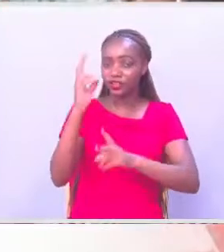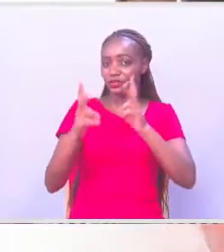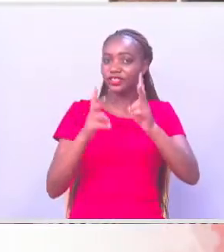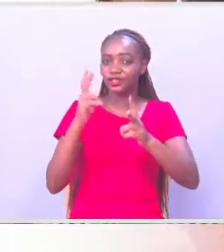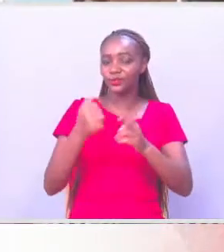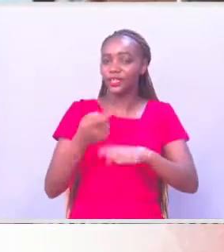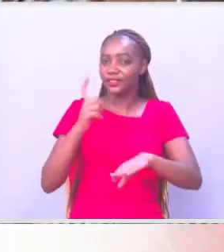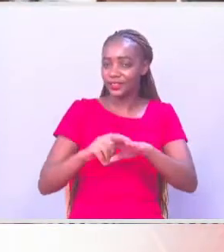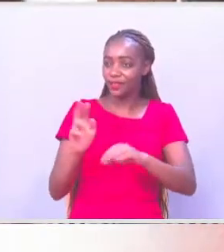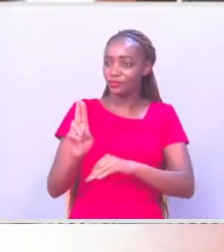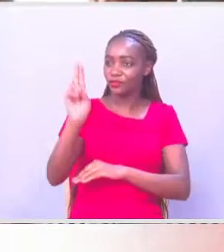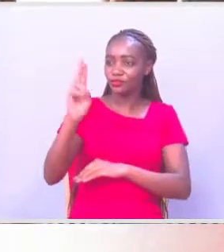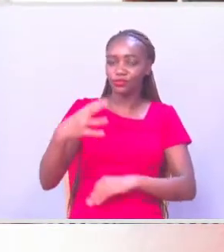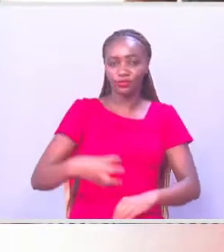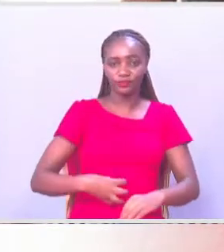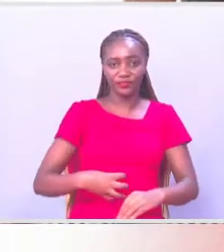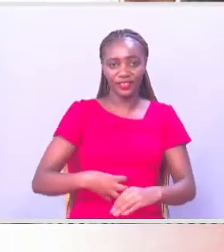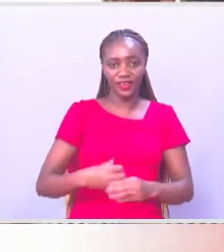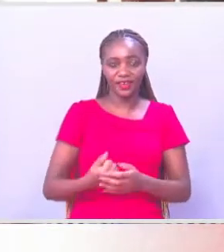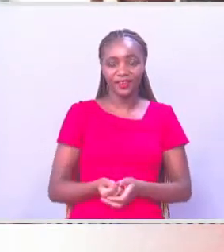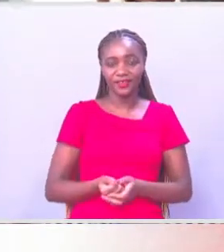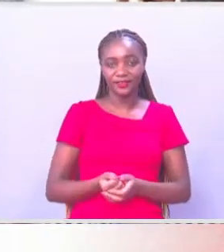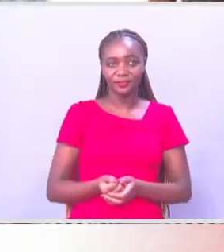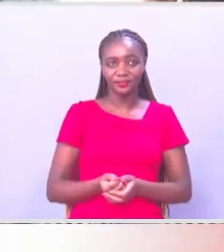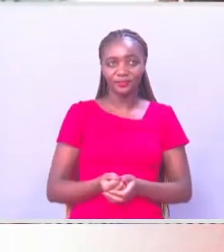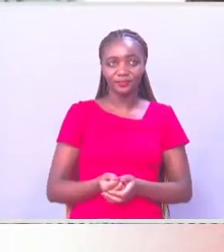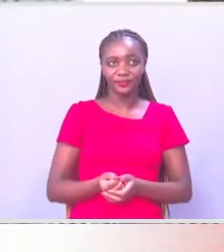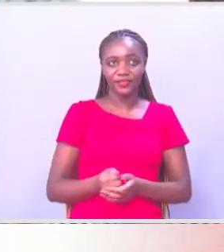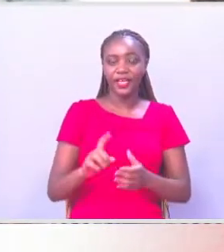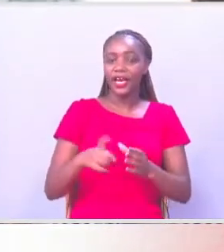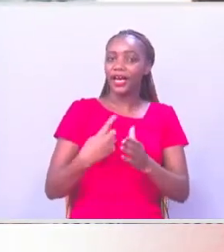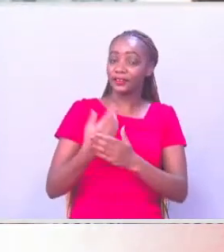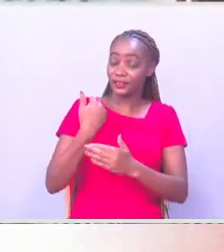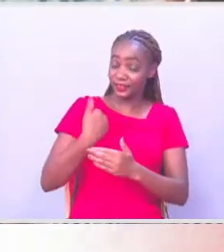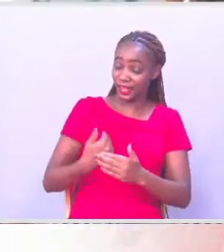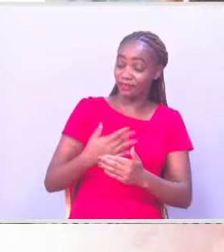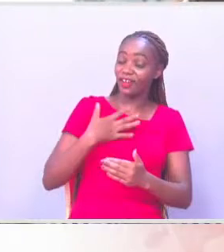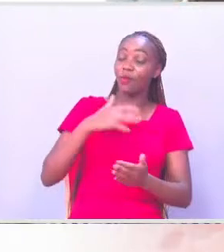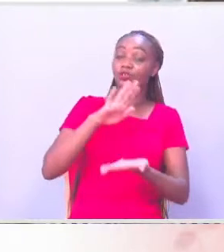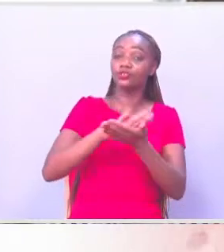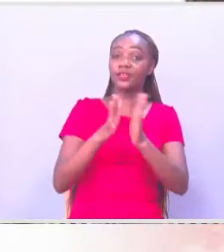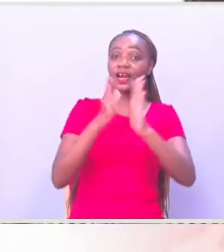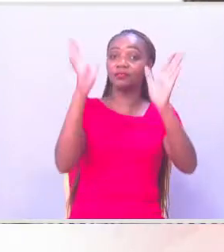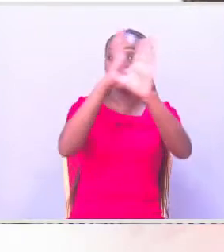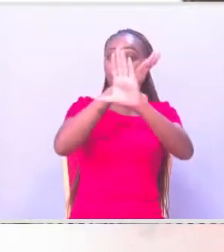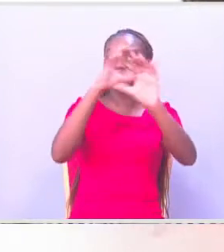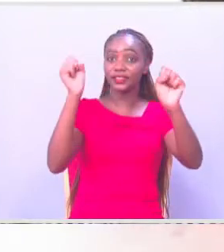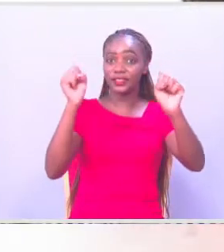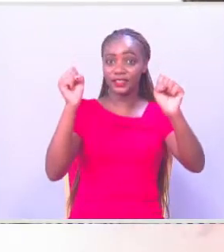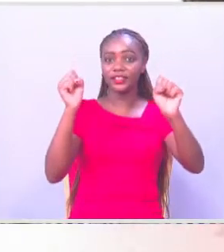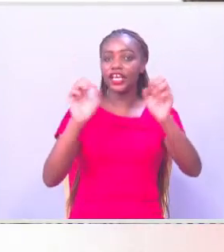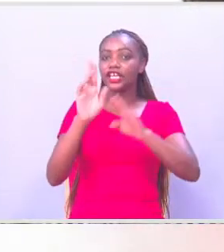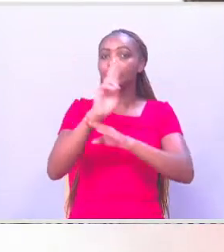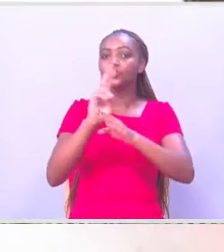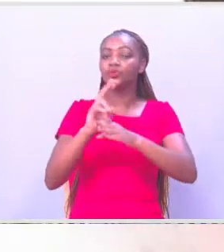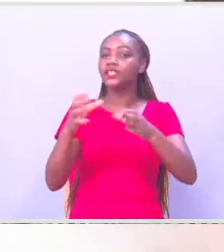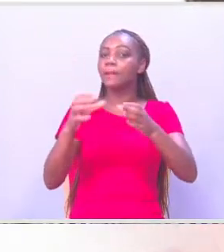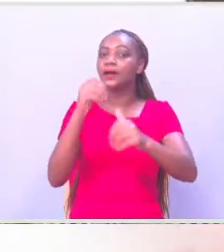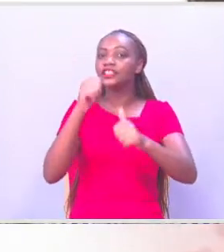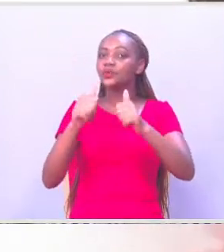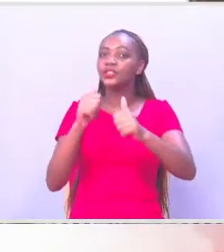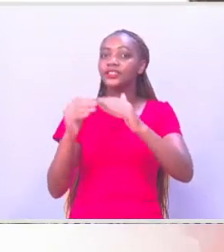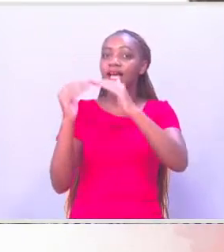year. Will be vying for the presidency of the Republic of Kenya on the Democratic Party